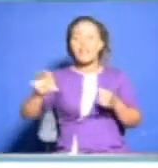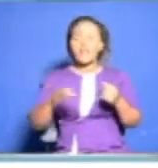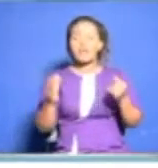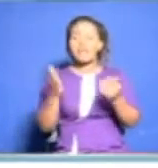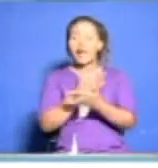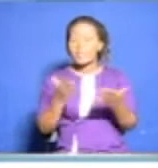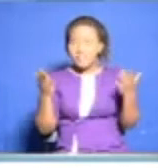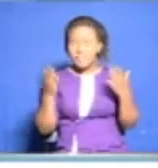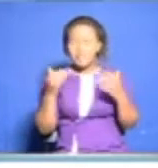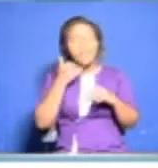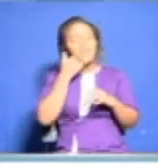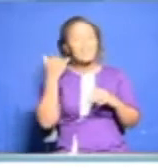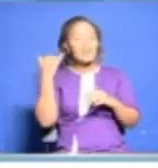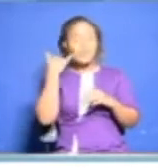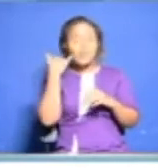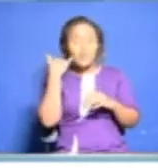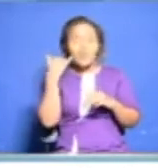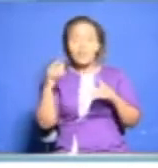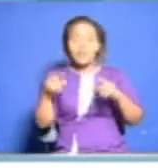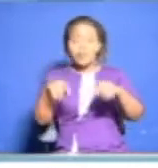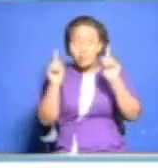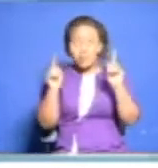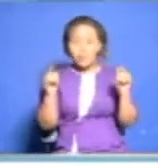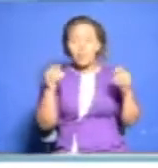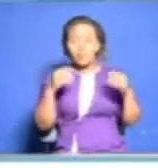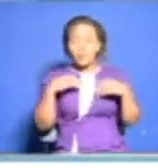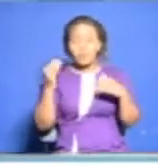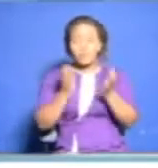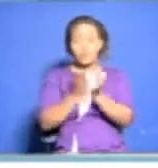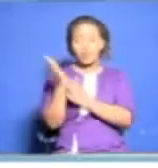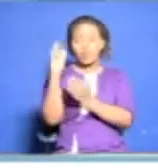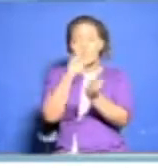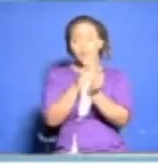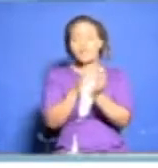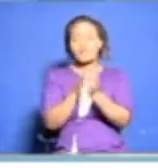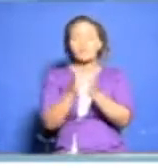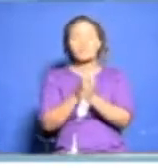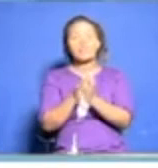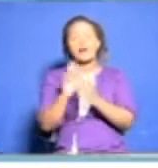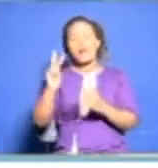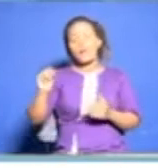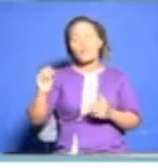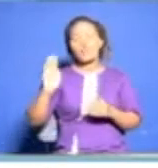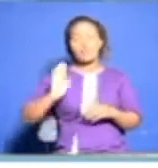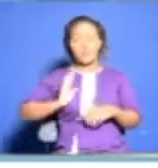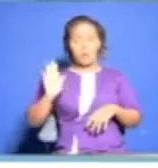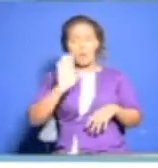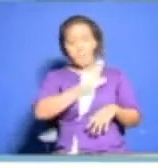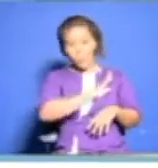in Nakuru, they will be under the custody of the municipal board, of the county, of the city board